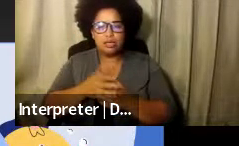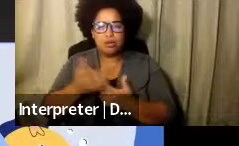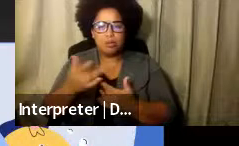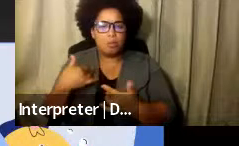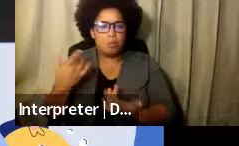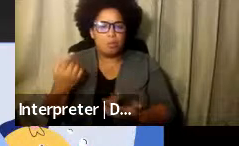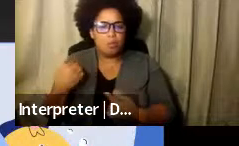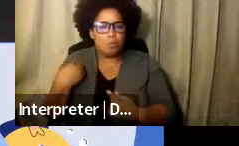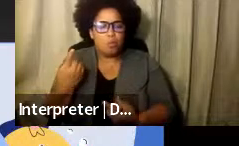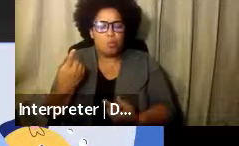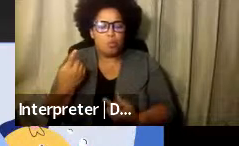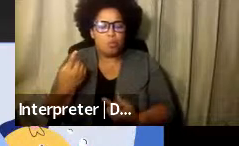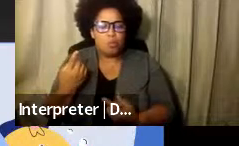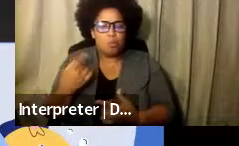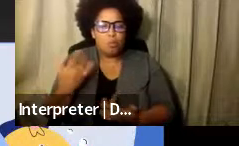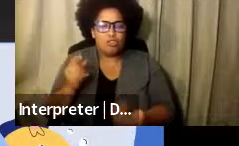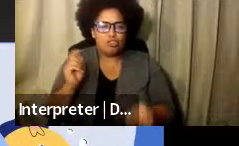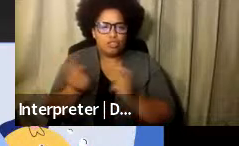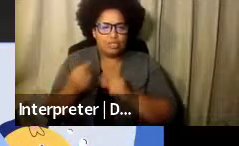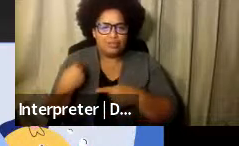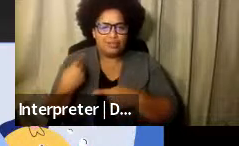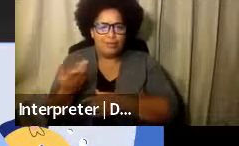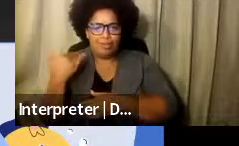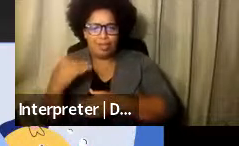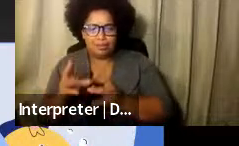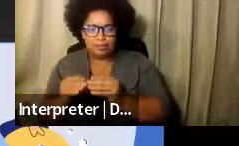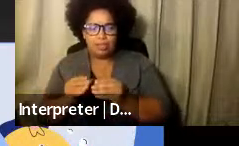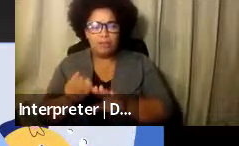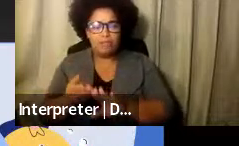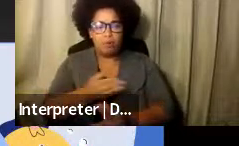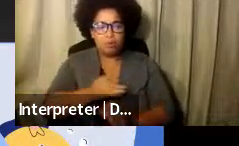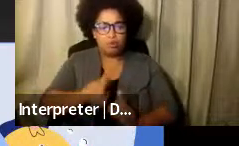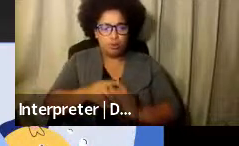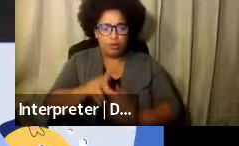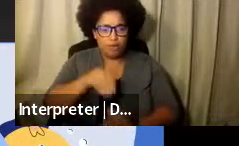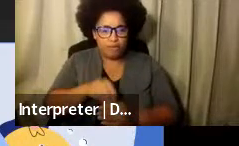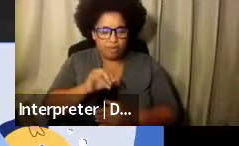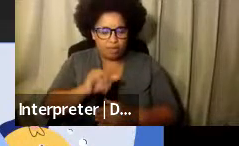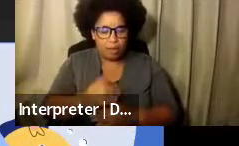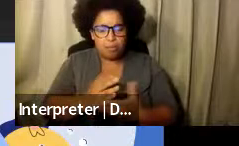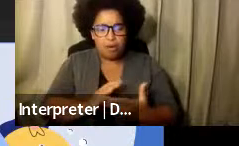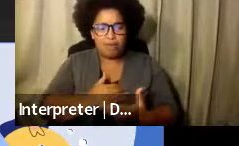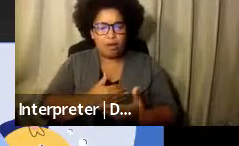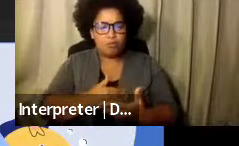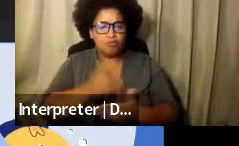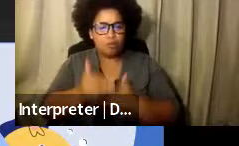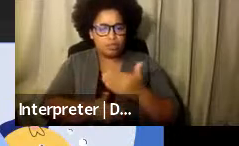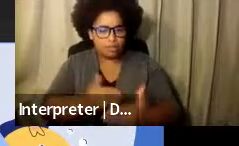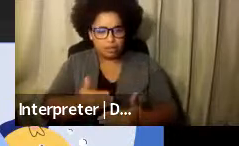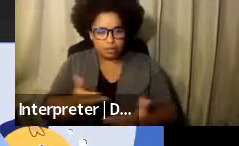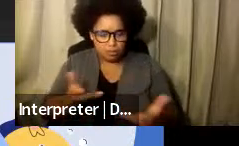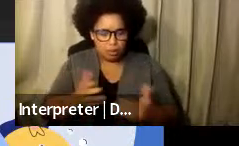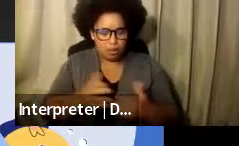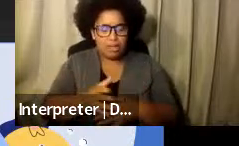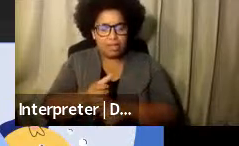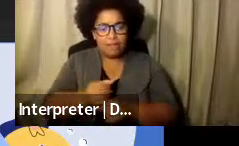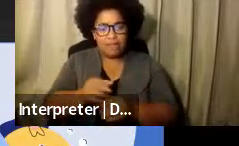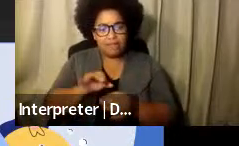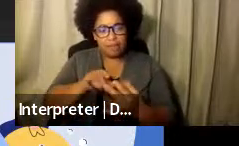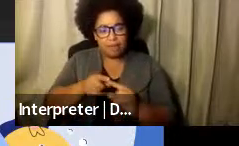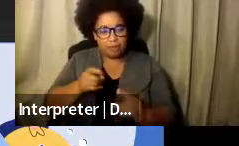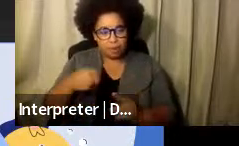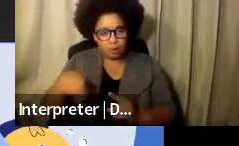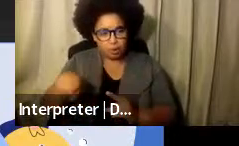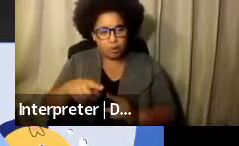changed from the last one. Before we dive into that, though, last part of our process has been to get feedback from you.